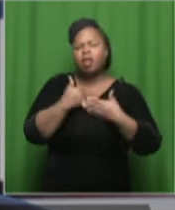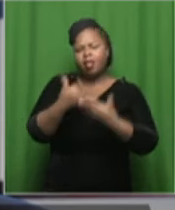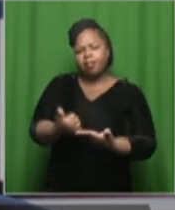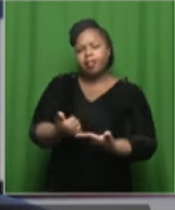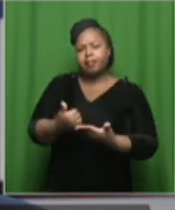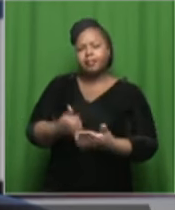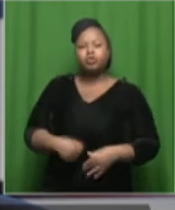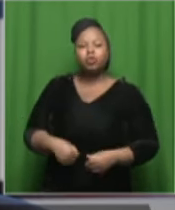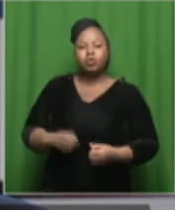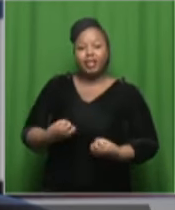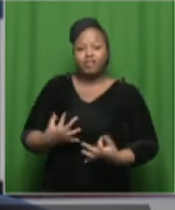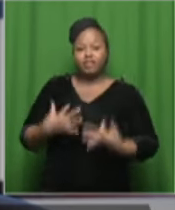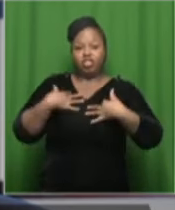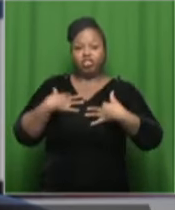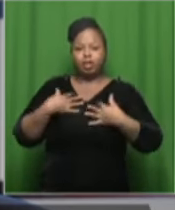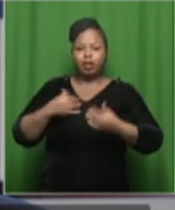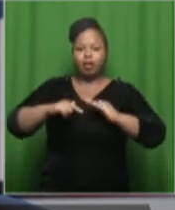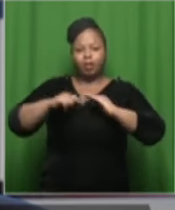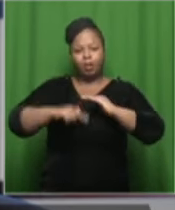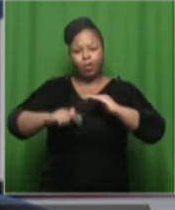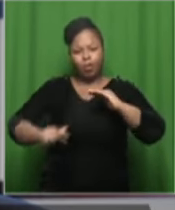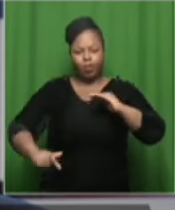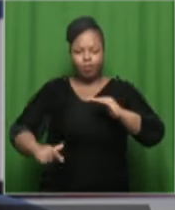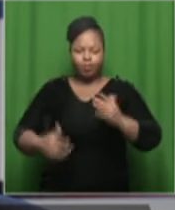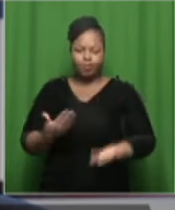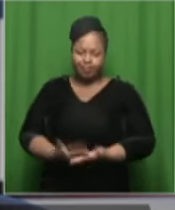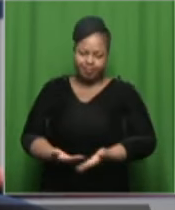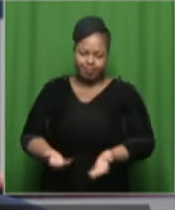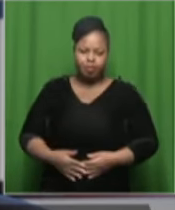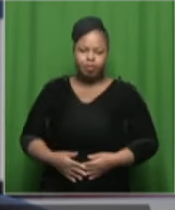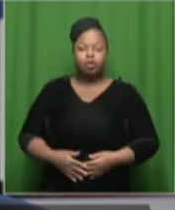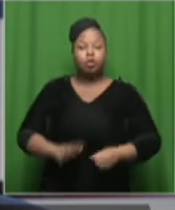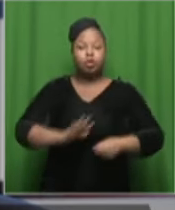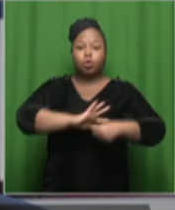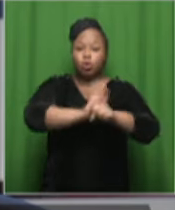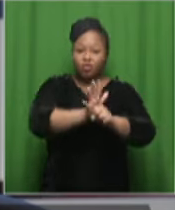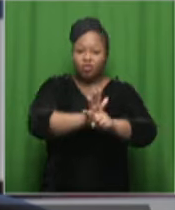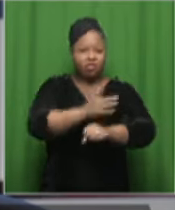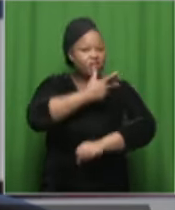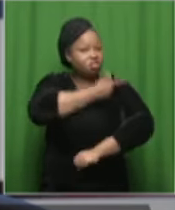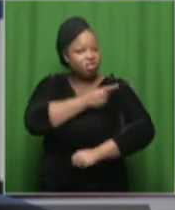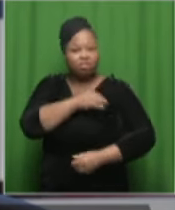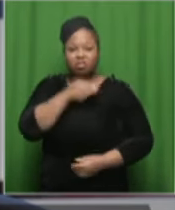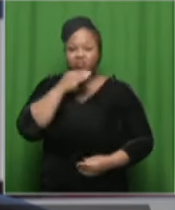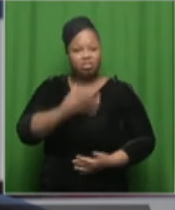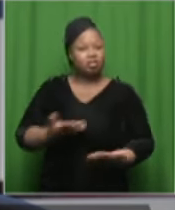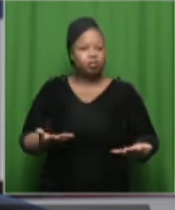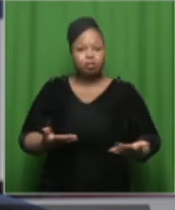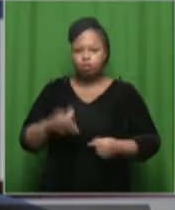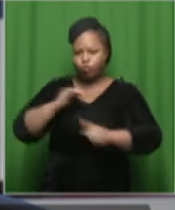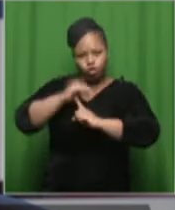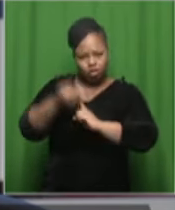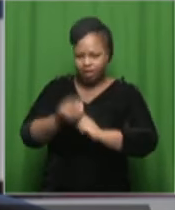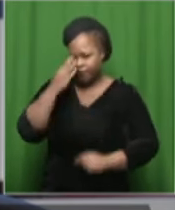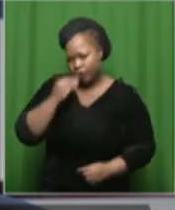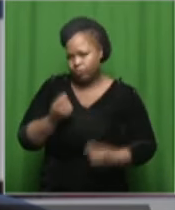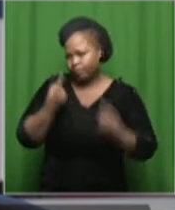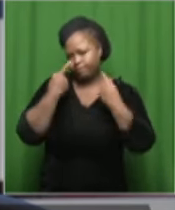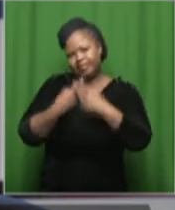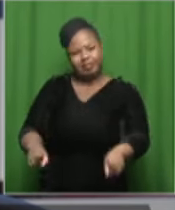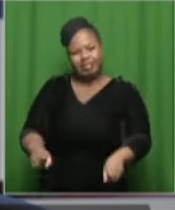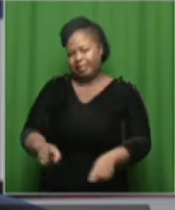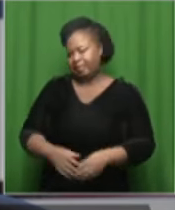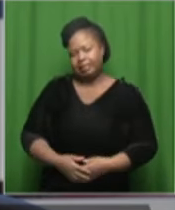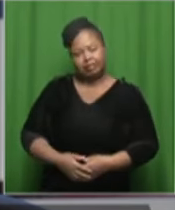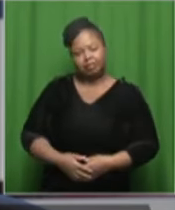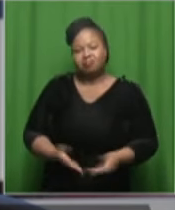and reduce the likelihood of getting infection. The COVID vaccine doesn't provide any cross protection to influenza and